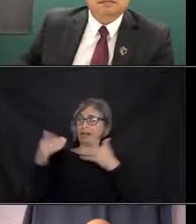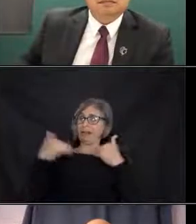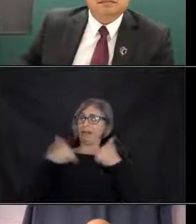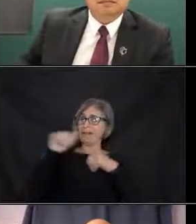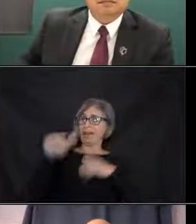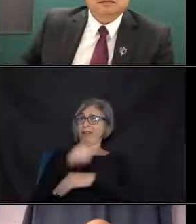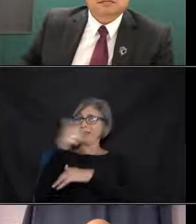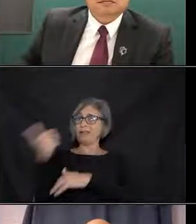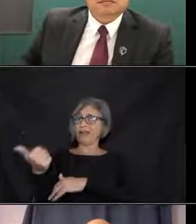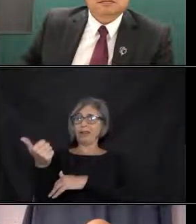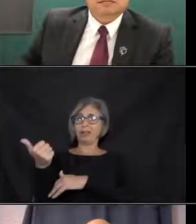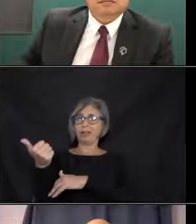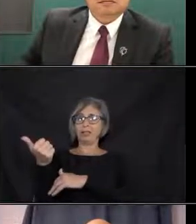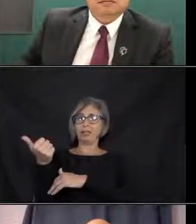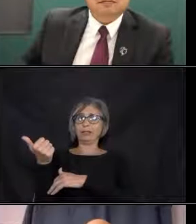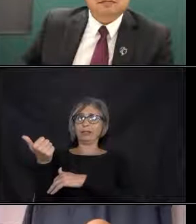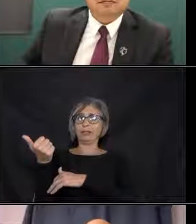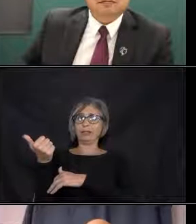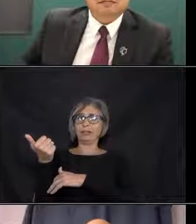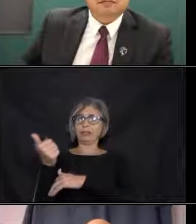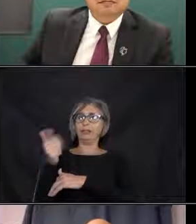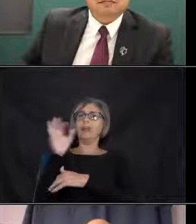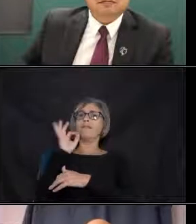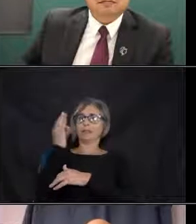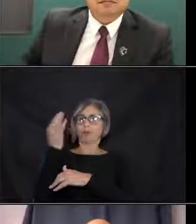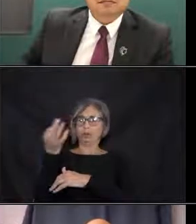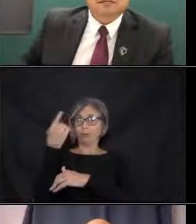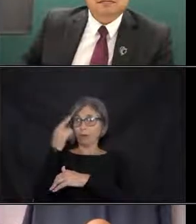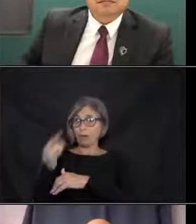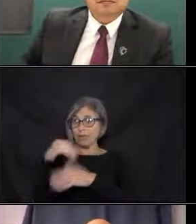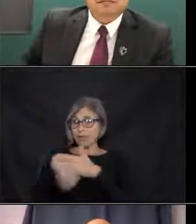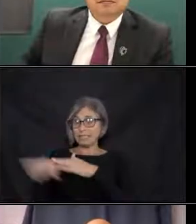another fruit forest in the CRA area?